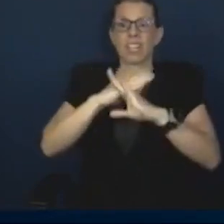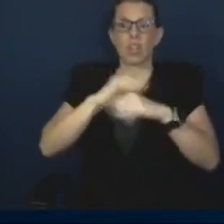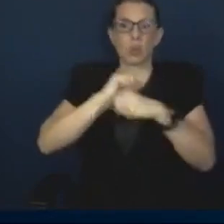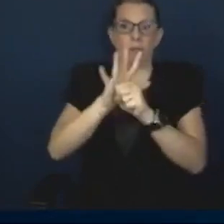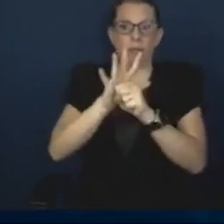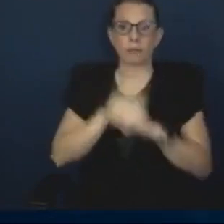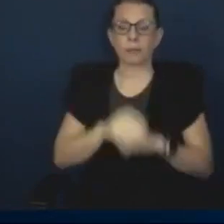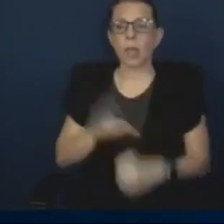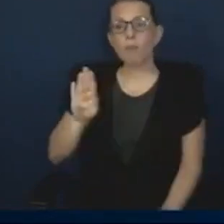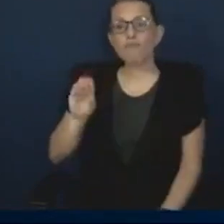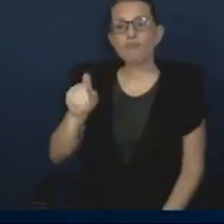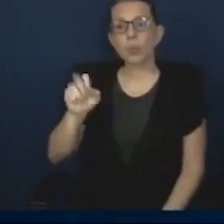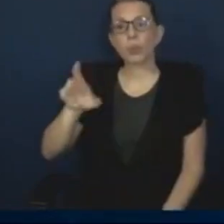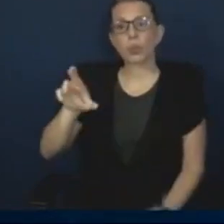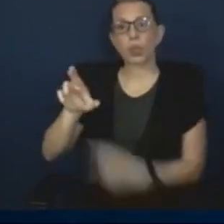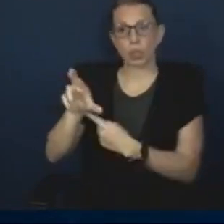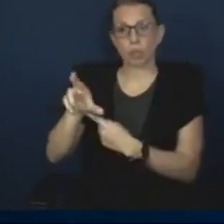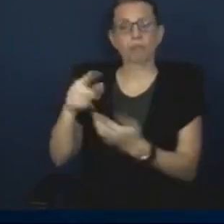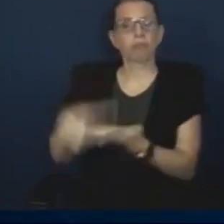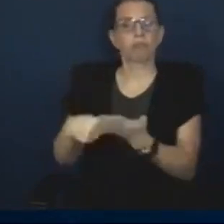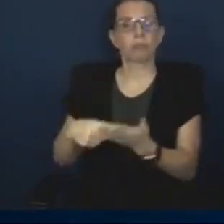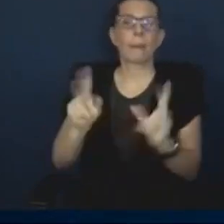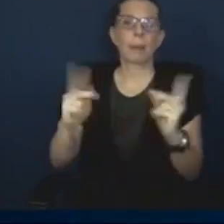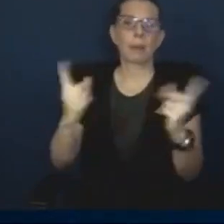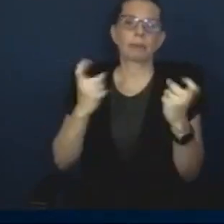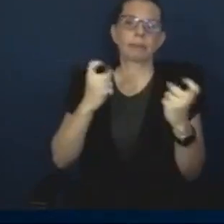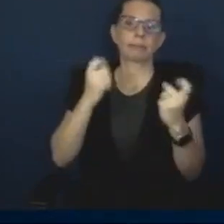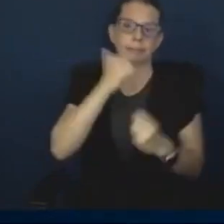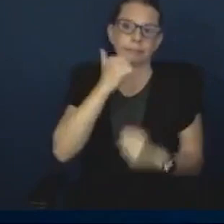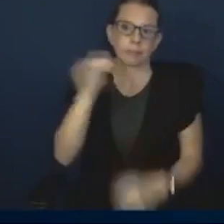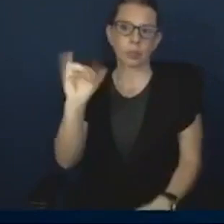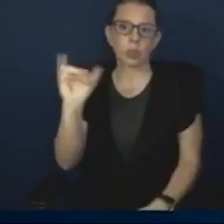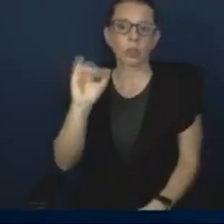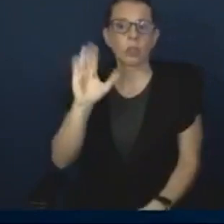that's something people ask about daily here as well. What are you hearing from your public?